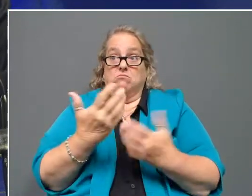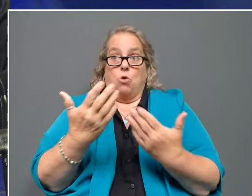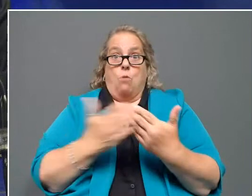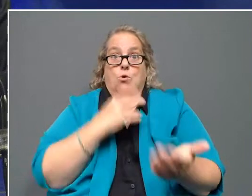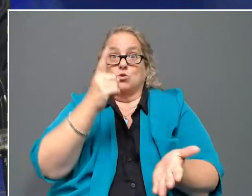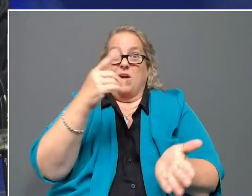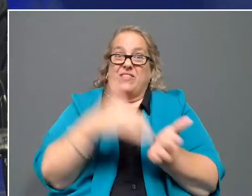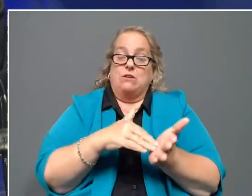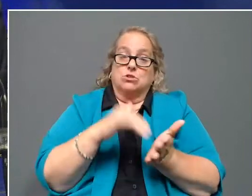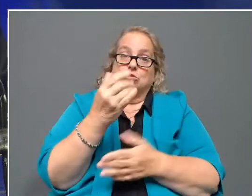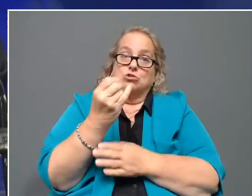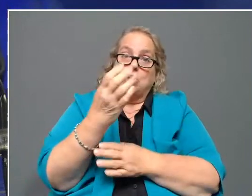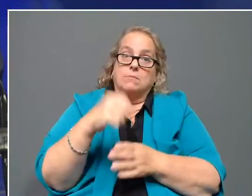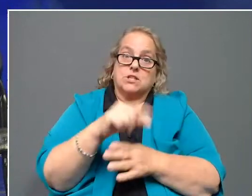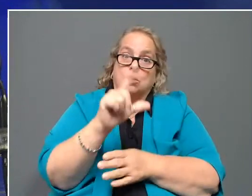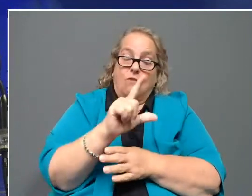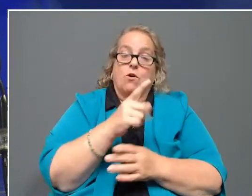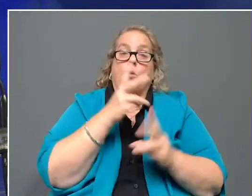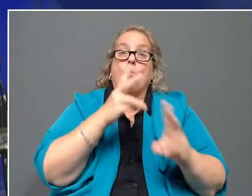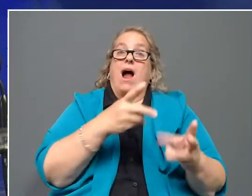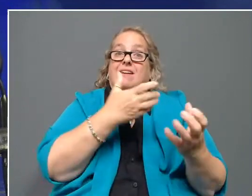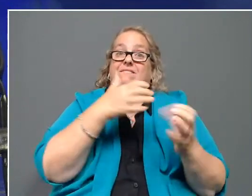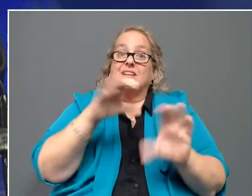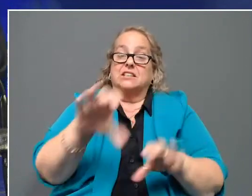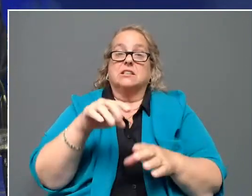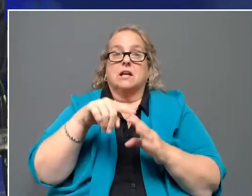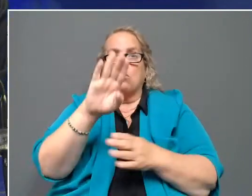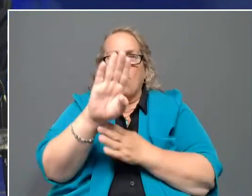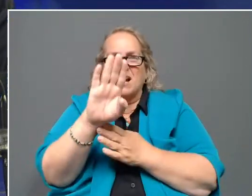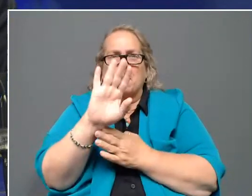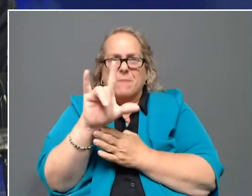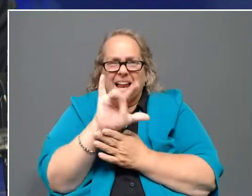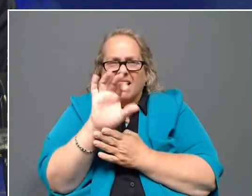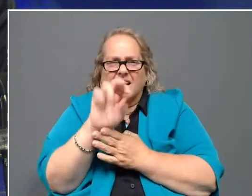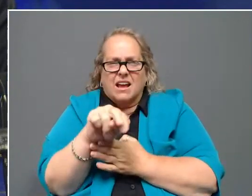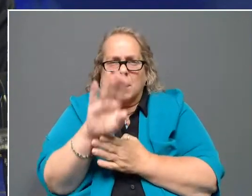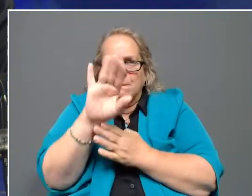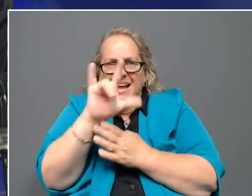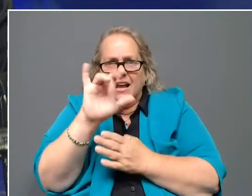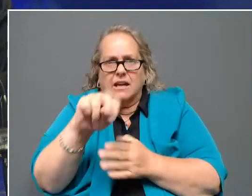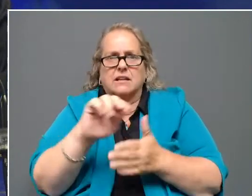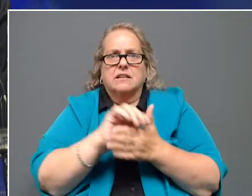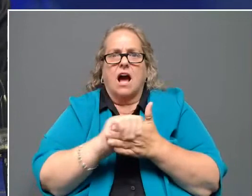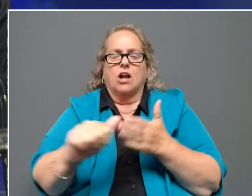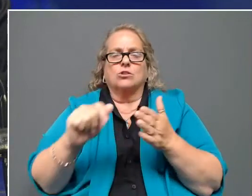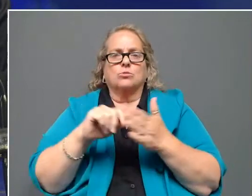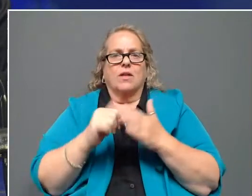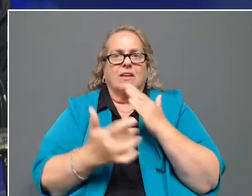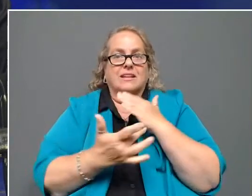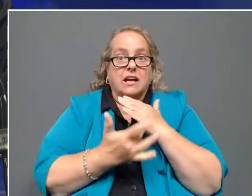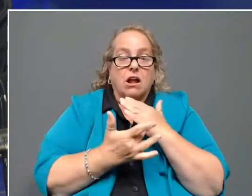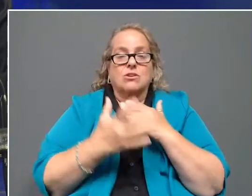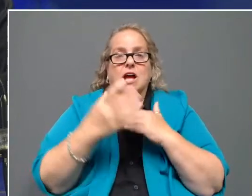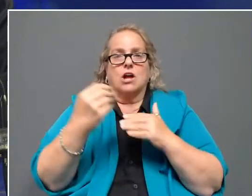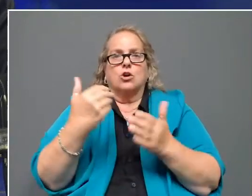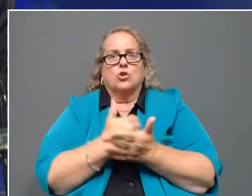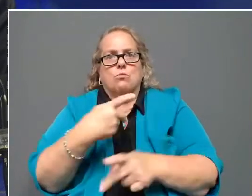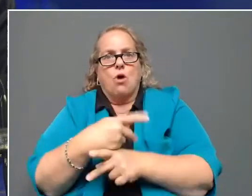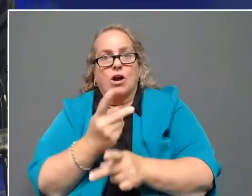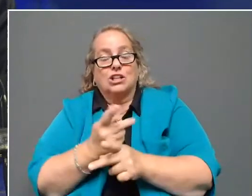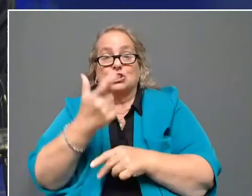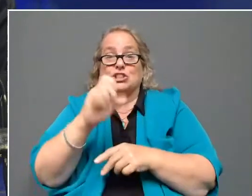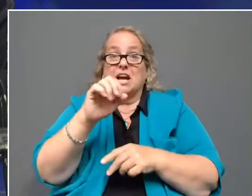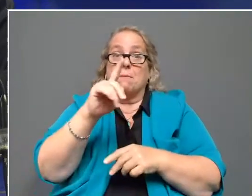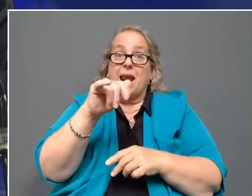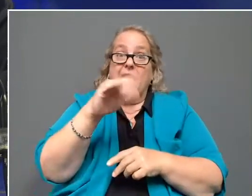investing over $1 billion in U.S. operations, technology, and new products. GE Appliances operations in Kentucky generate an